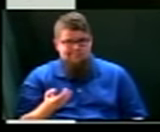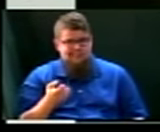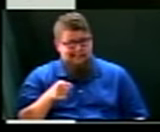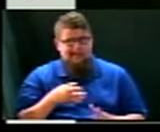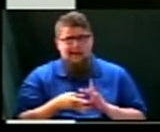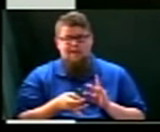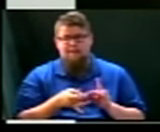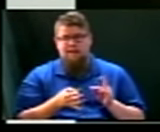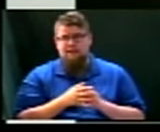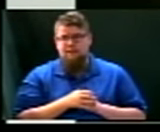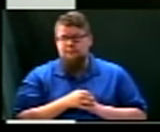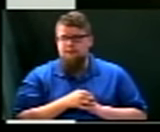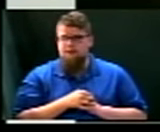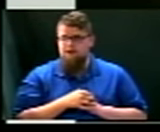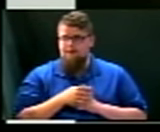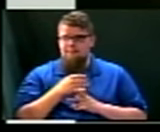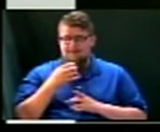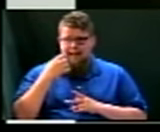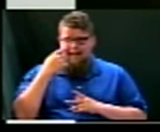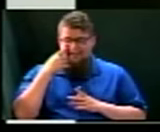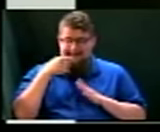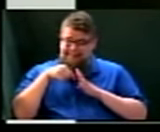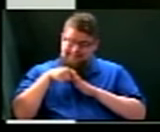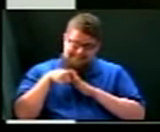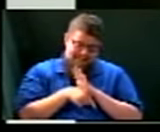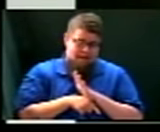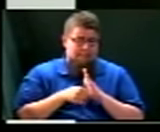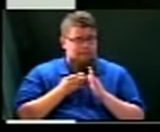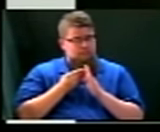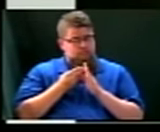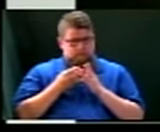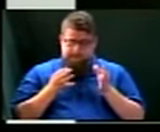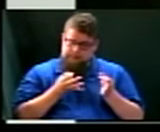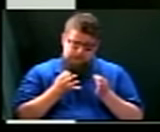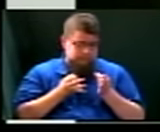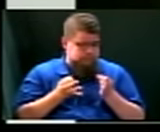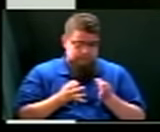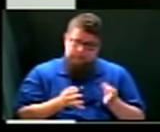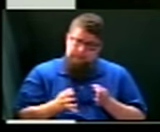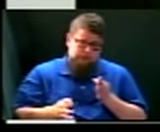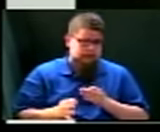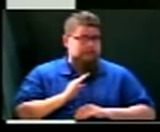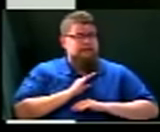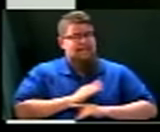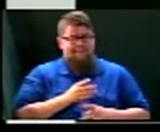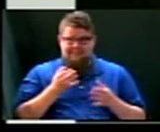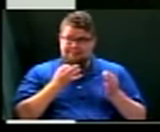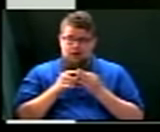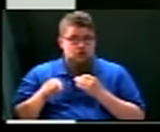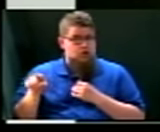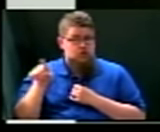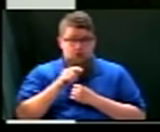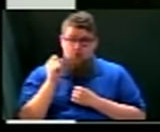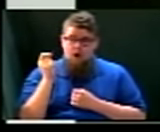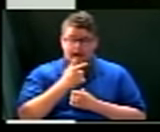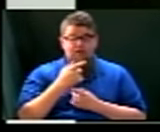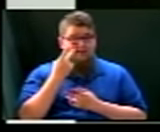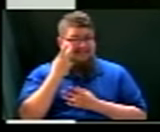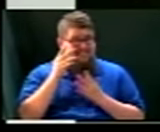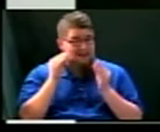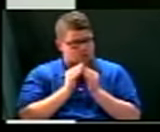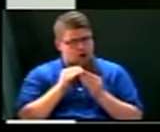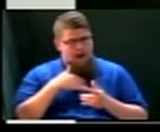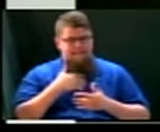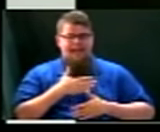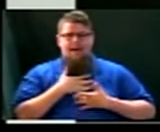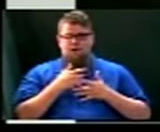I think I have thoroughly explained. I hope I have thoroughly explained this to you all. If you would like to see more, I'm more